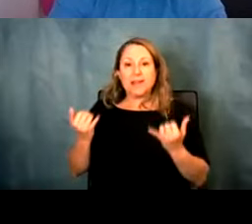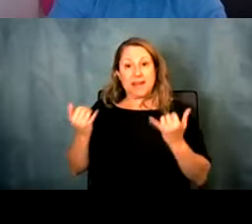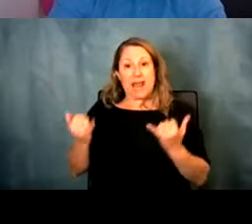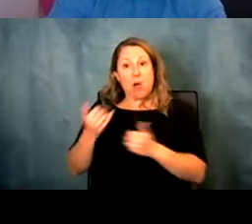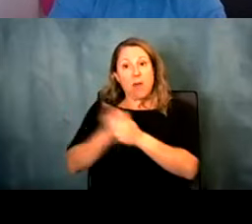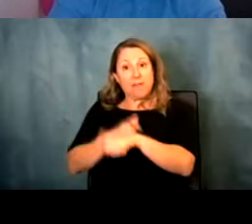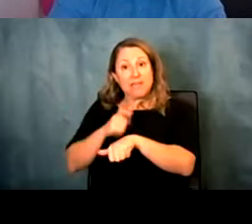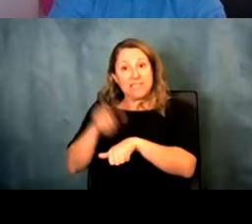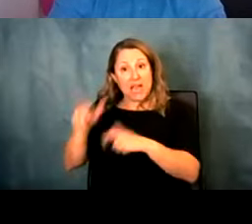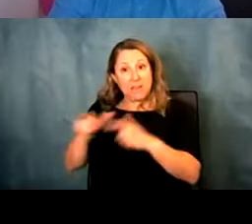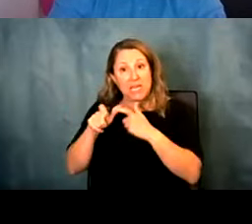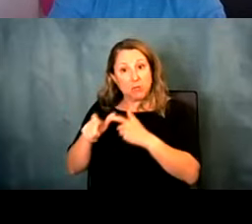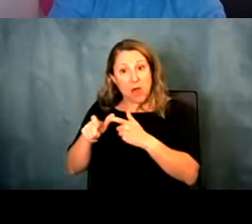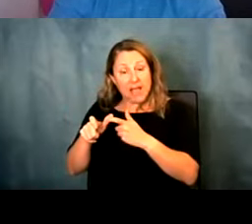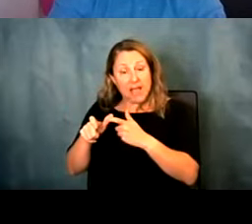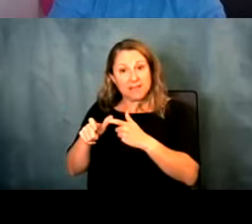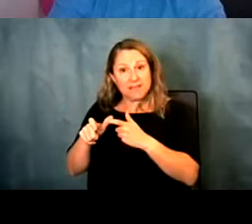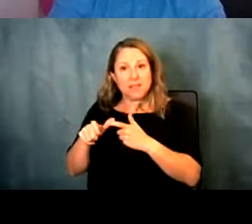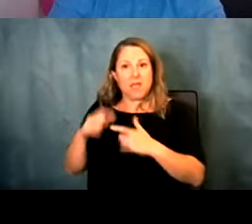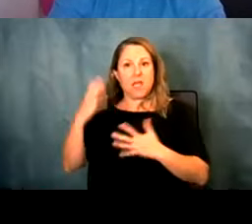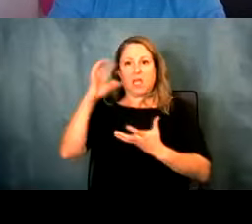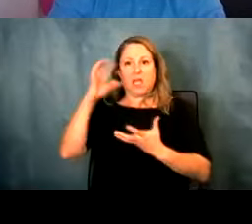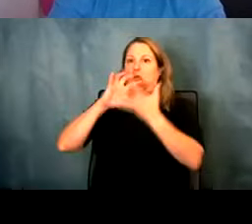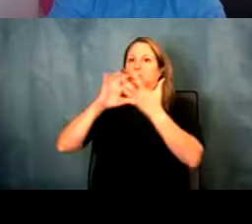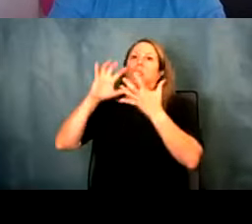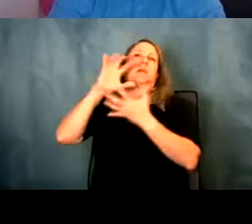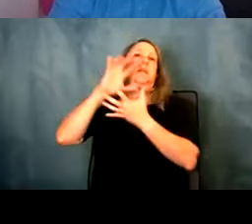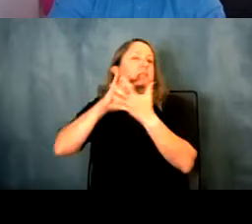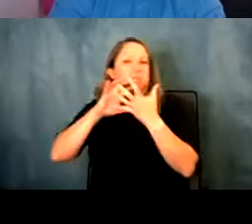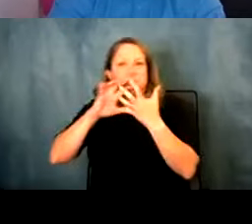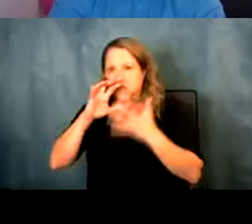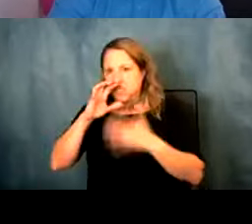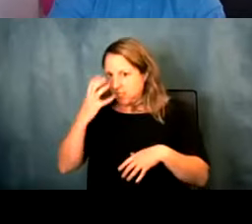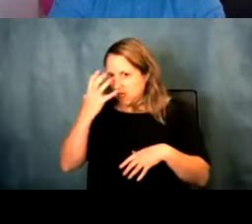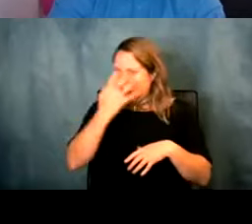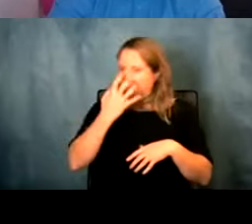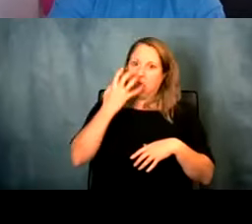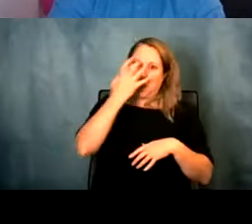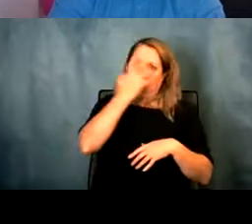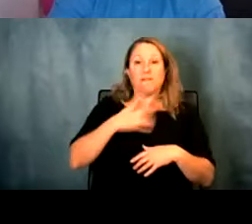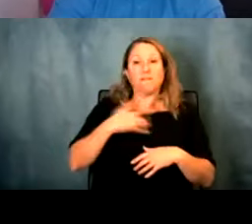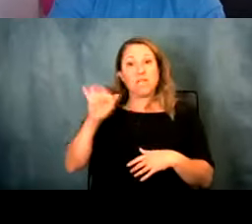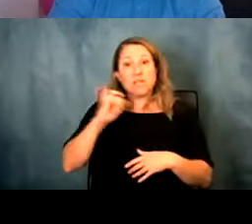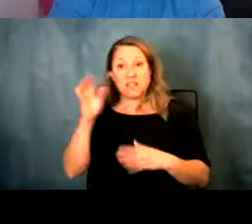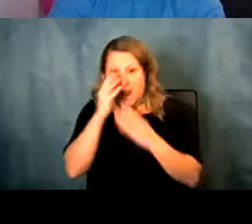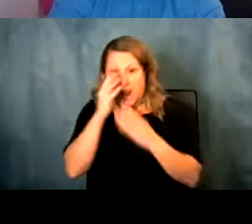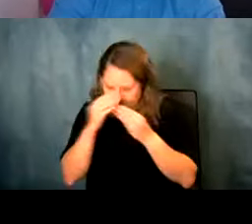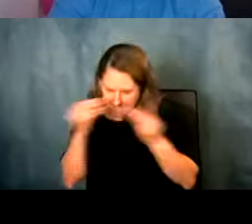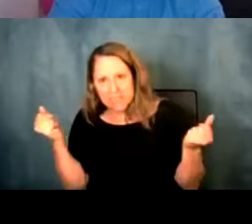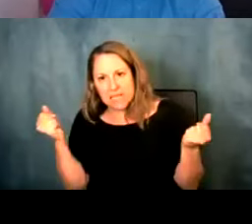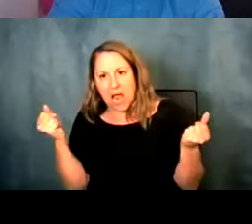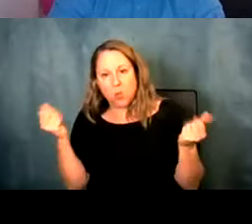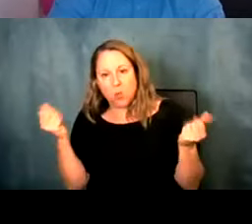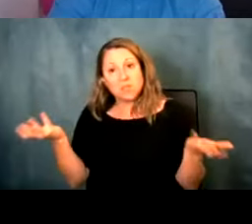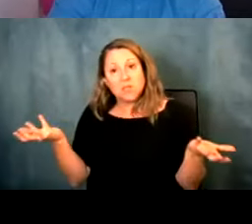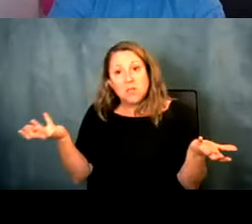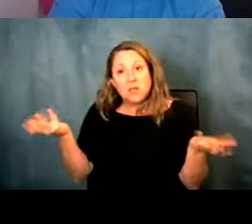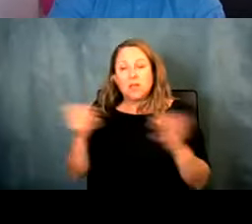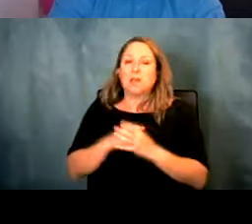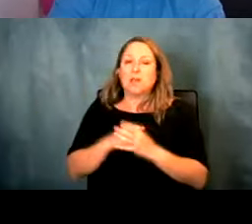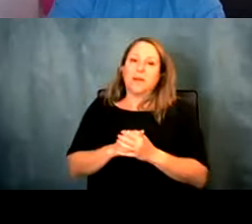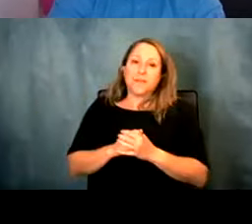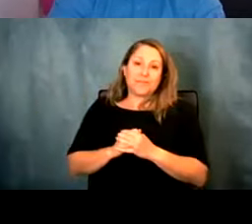runs after contracting COVID gets lightheaded, dizzy, feels like he's going to pass out, right? And so the thing that's so complicated